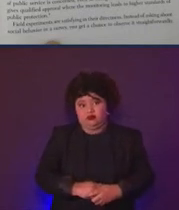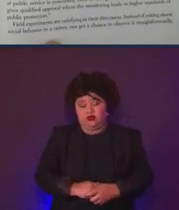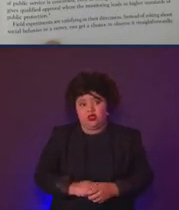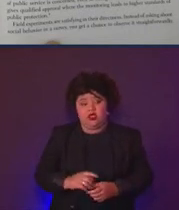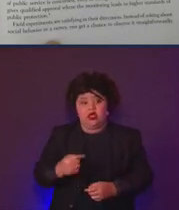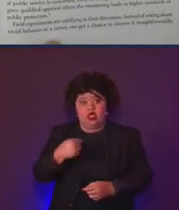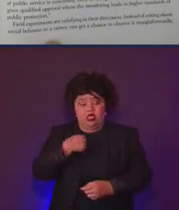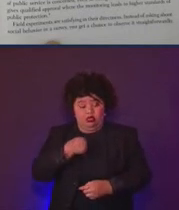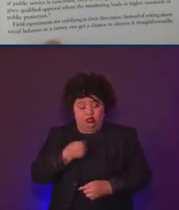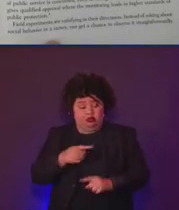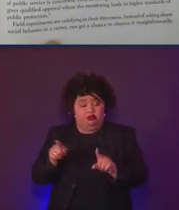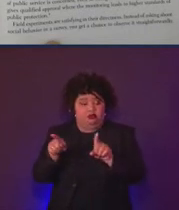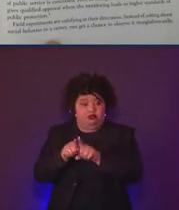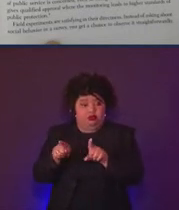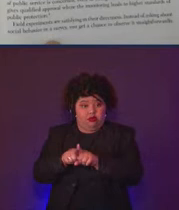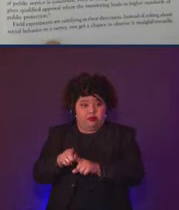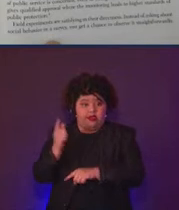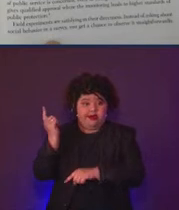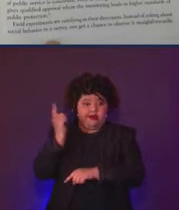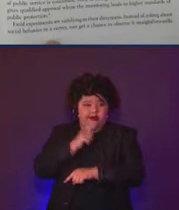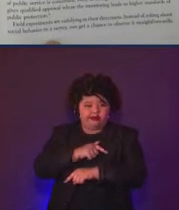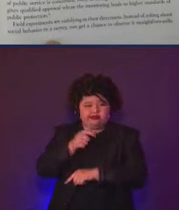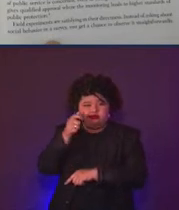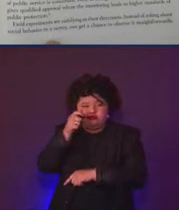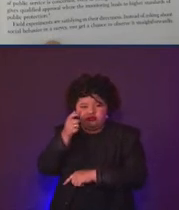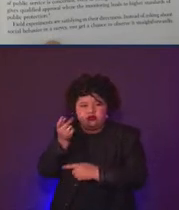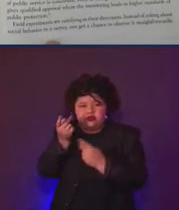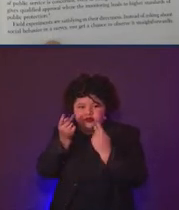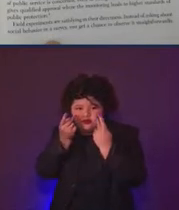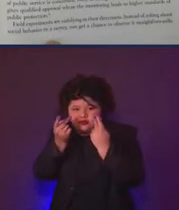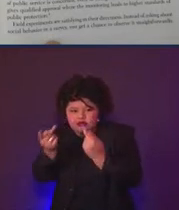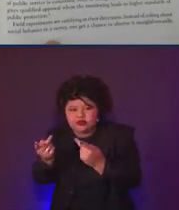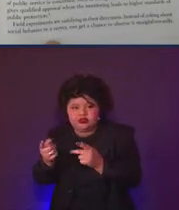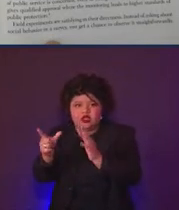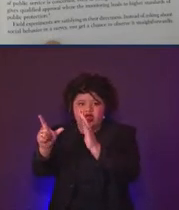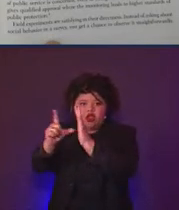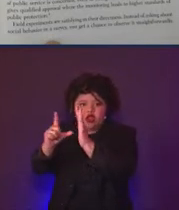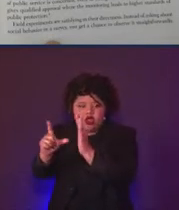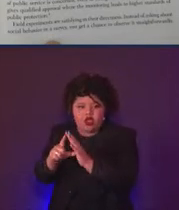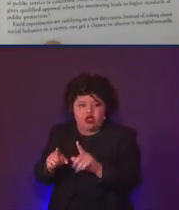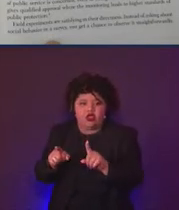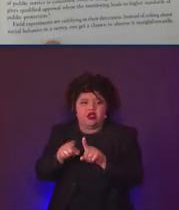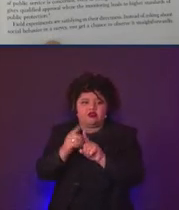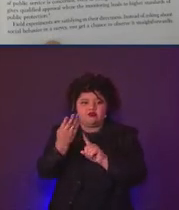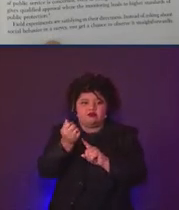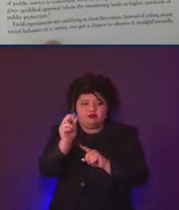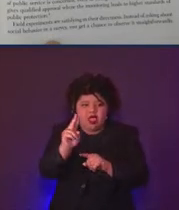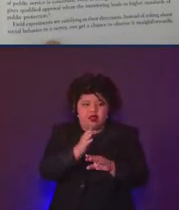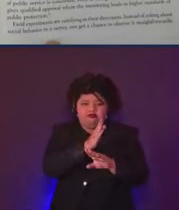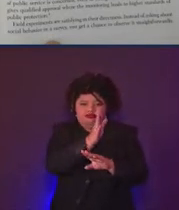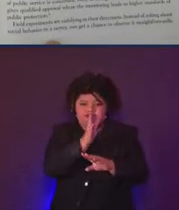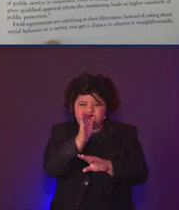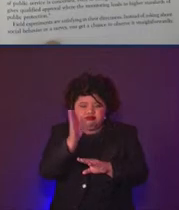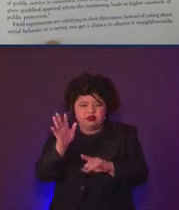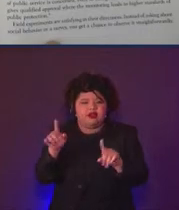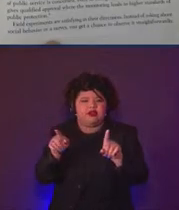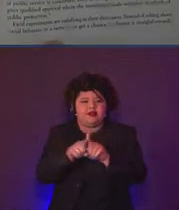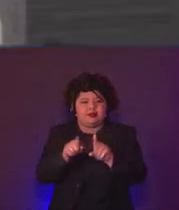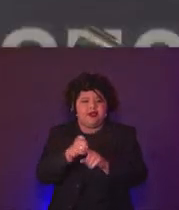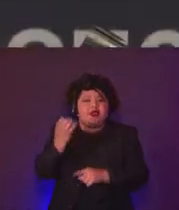and I had to visit all the stores and all the bars in Chapel Hill to see which ones would accept my fake